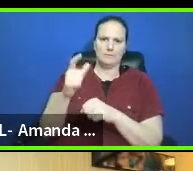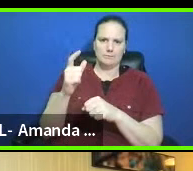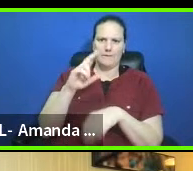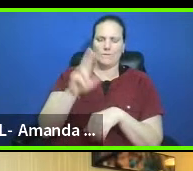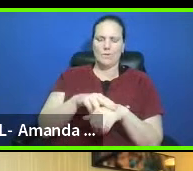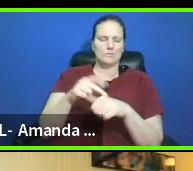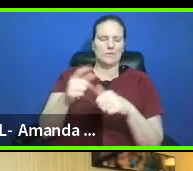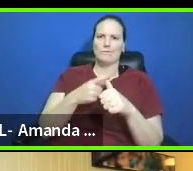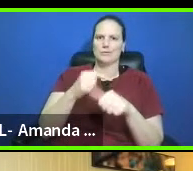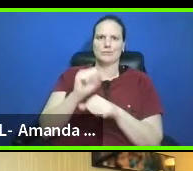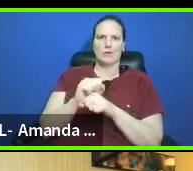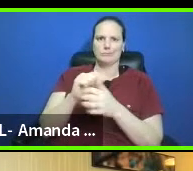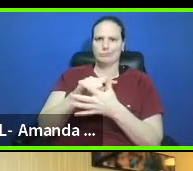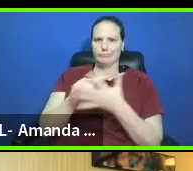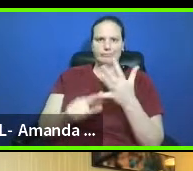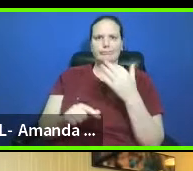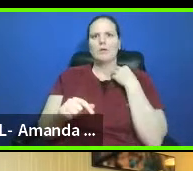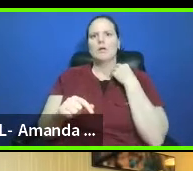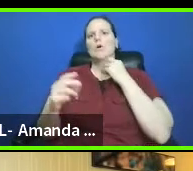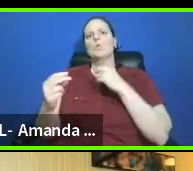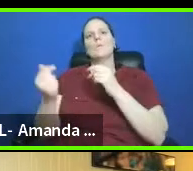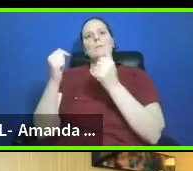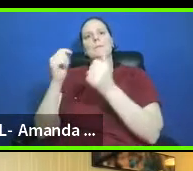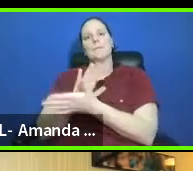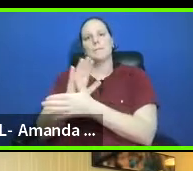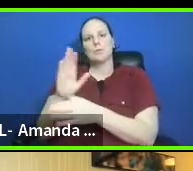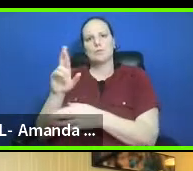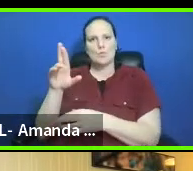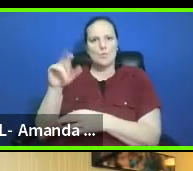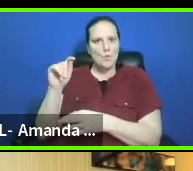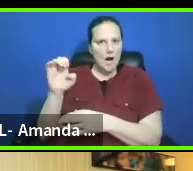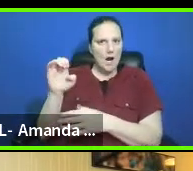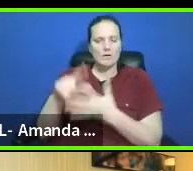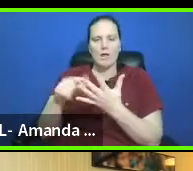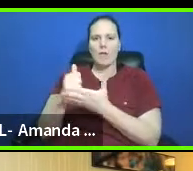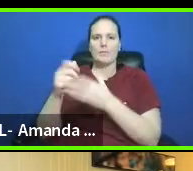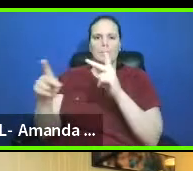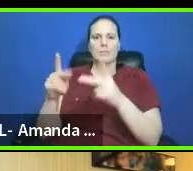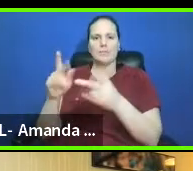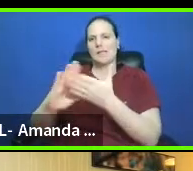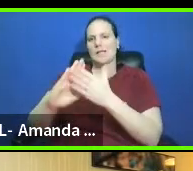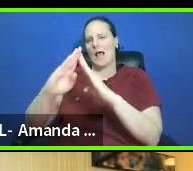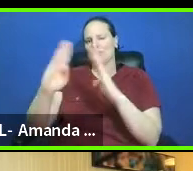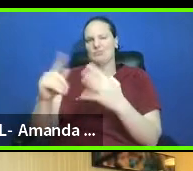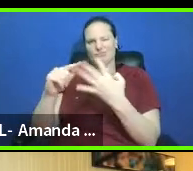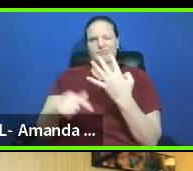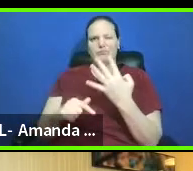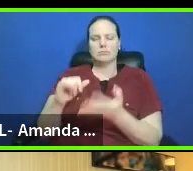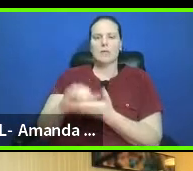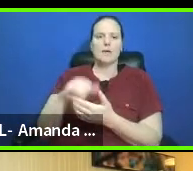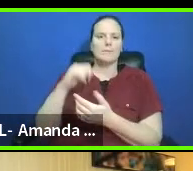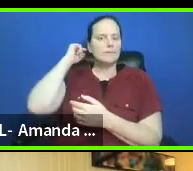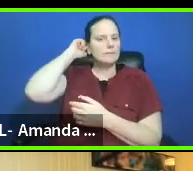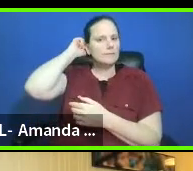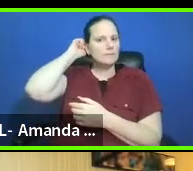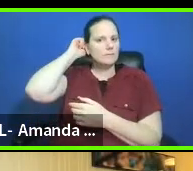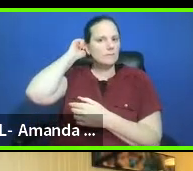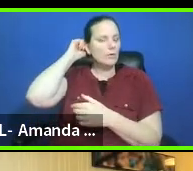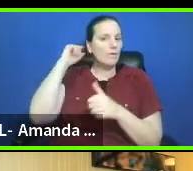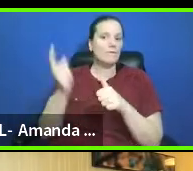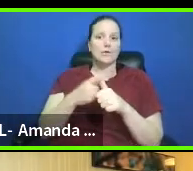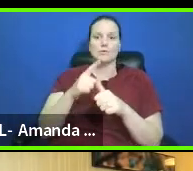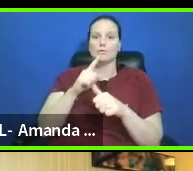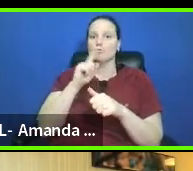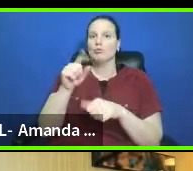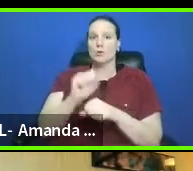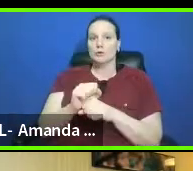first jobs like quick paper route and helping people clean their houses and stuff. But my first real job was